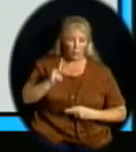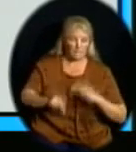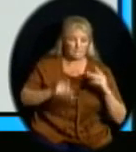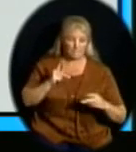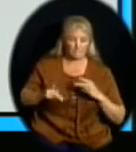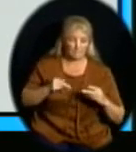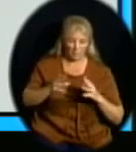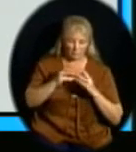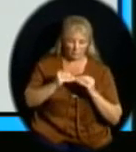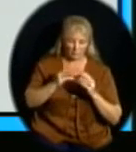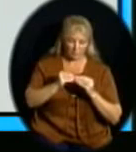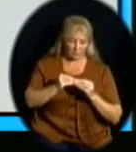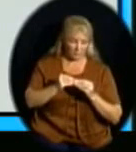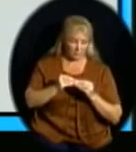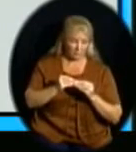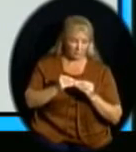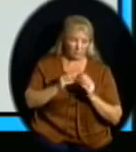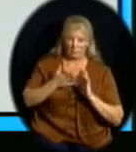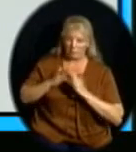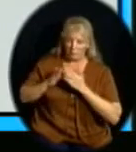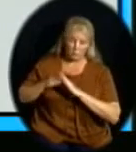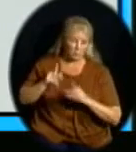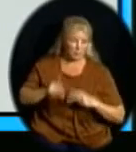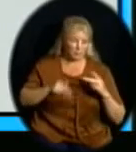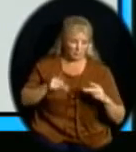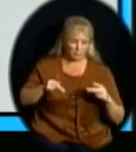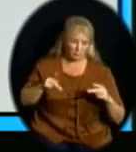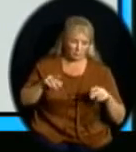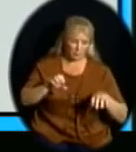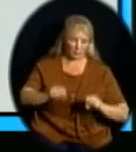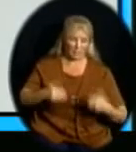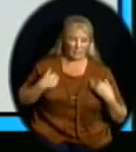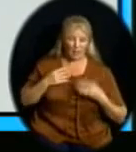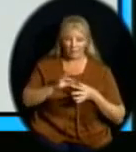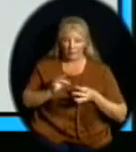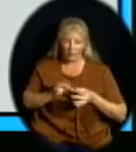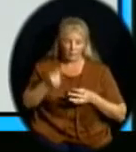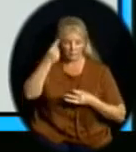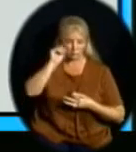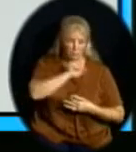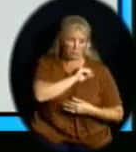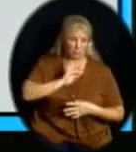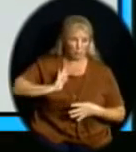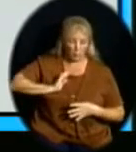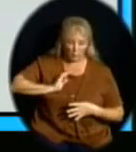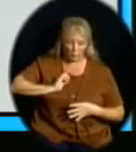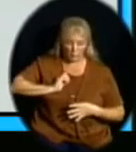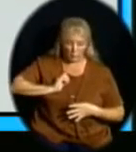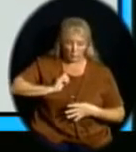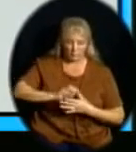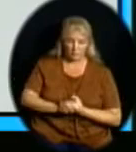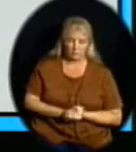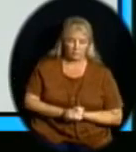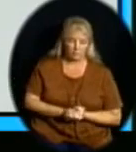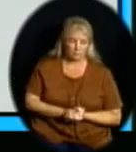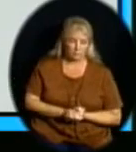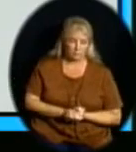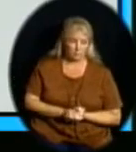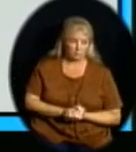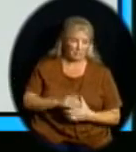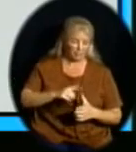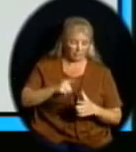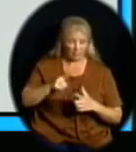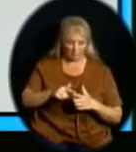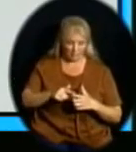in the community to have comments to the board, after which, if the board has any other questions, we can address those, and then we'd be willing to entertain